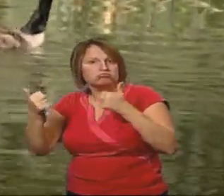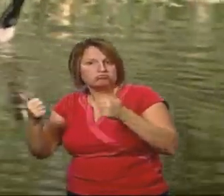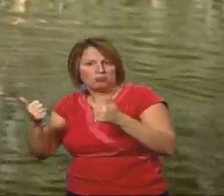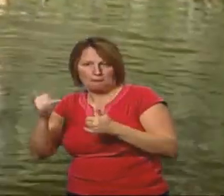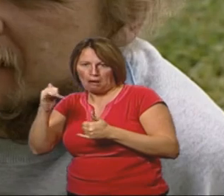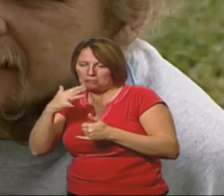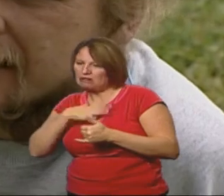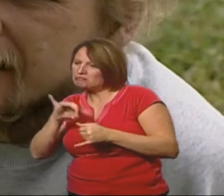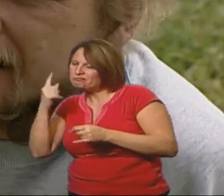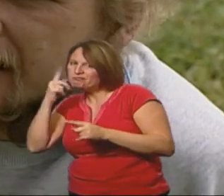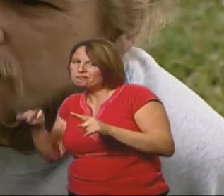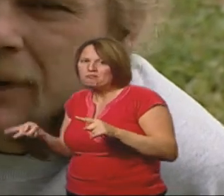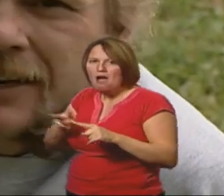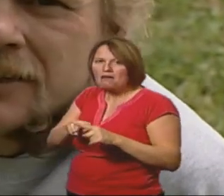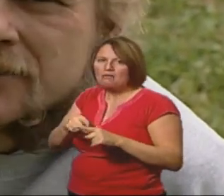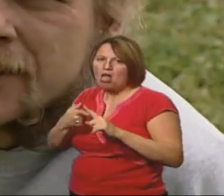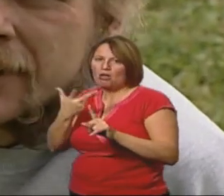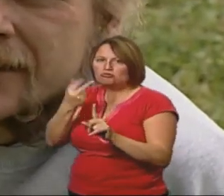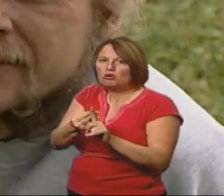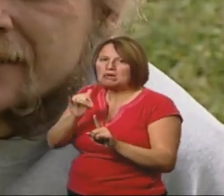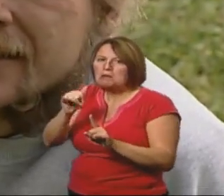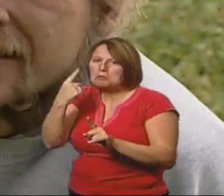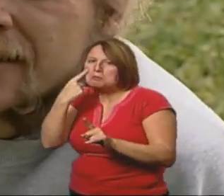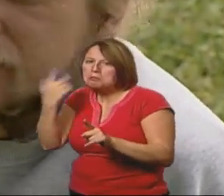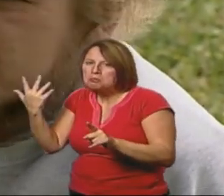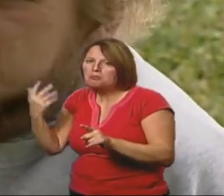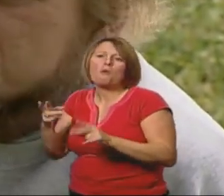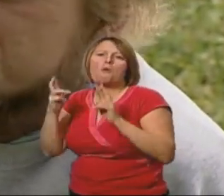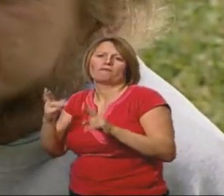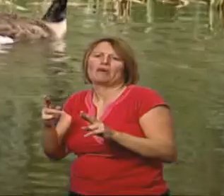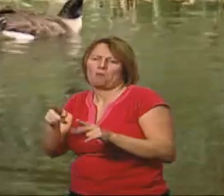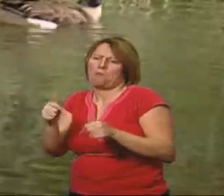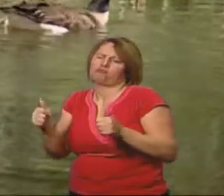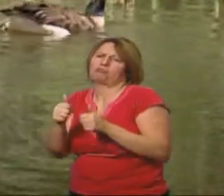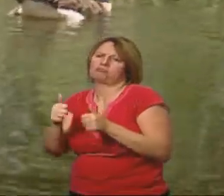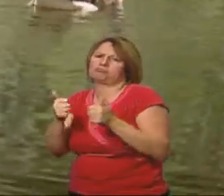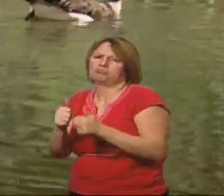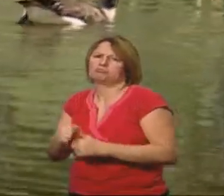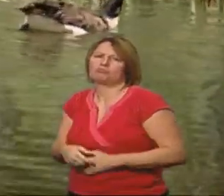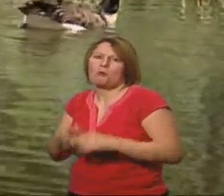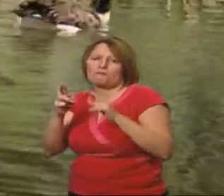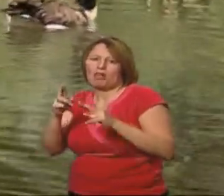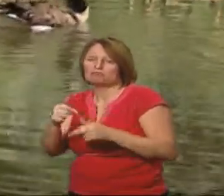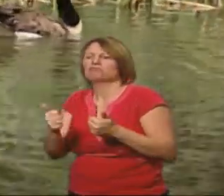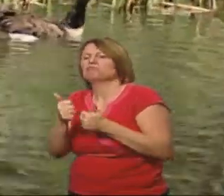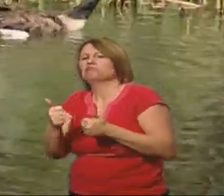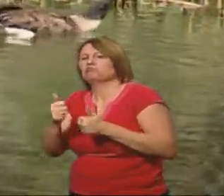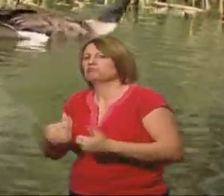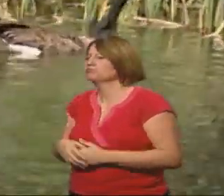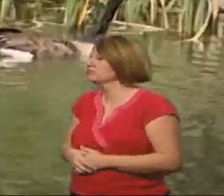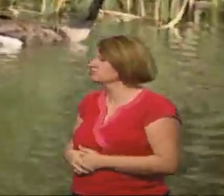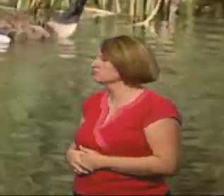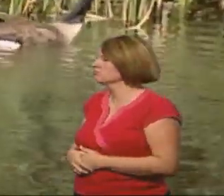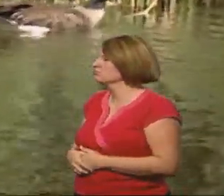for 72 hours. We may need to have to come back and give her another shot. Hopefully the one will be enough. There's